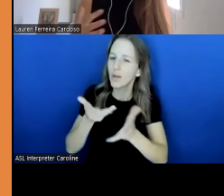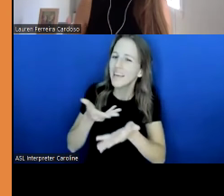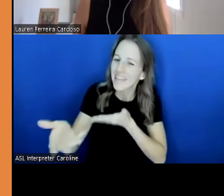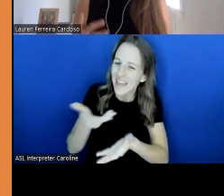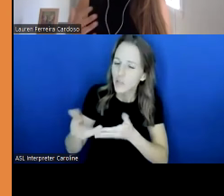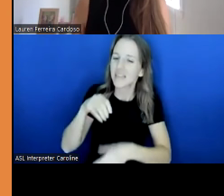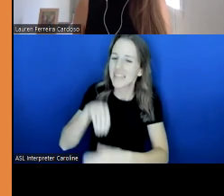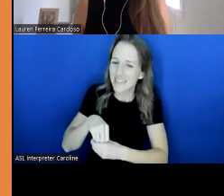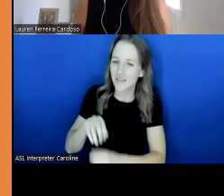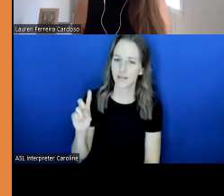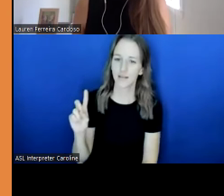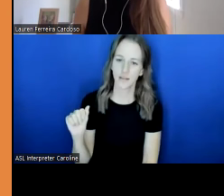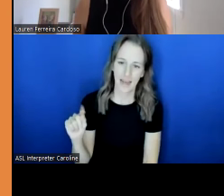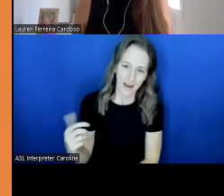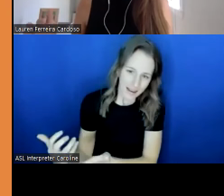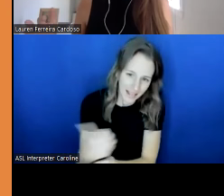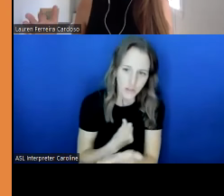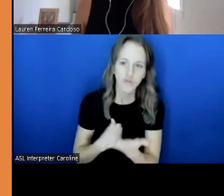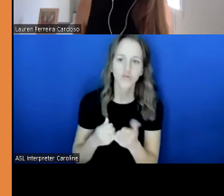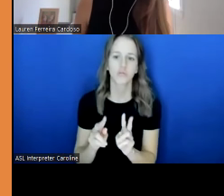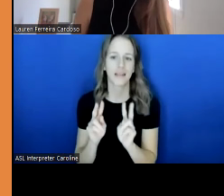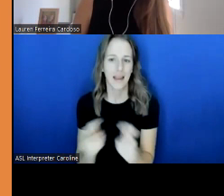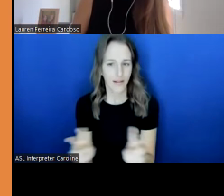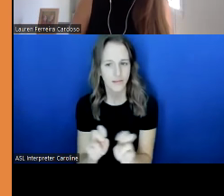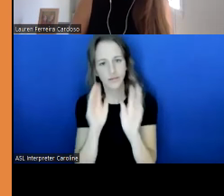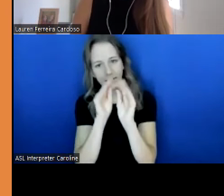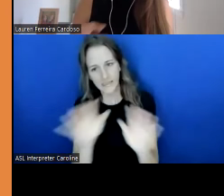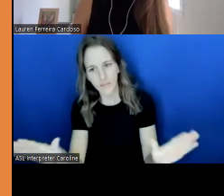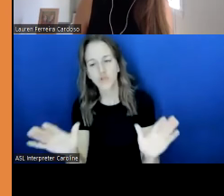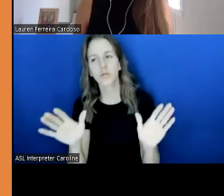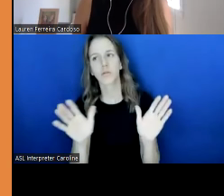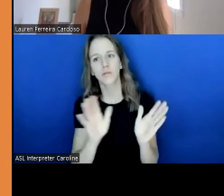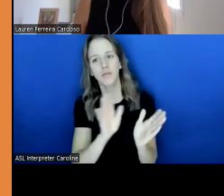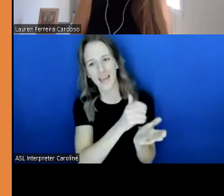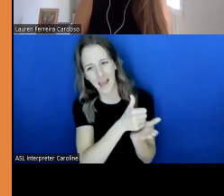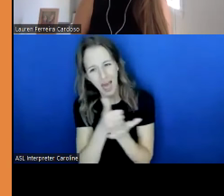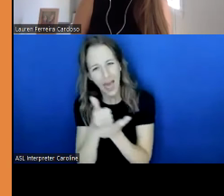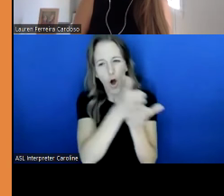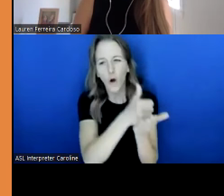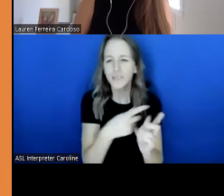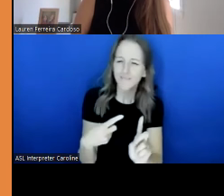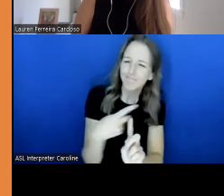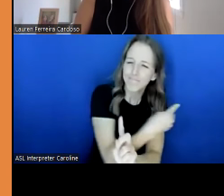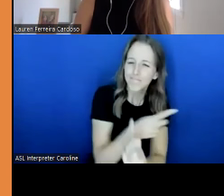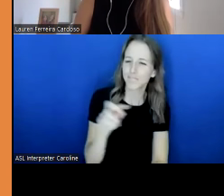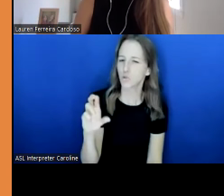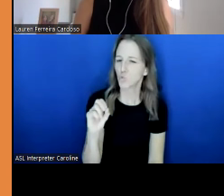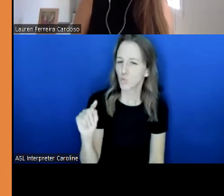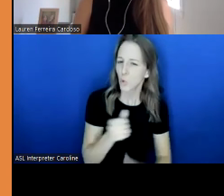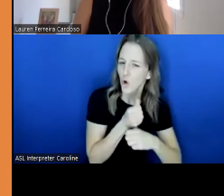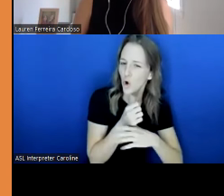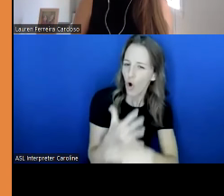collection, data analysis, and data dissemination, that moves our work more upstream to talk about root causes and systems of oppression, and